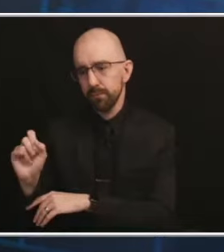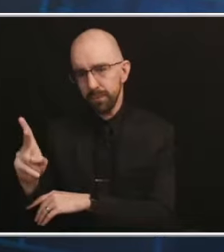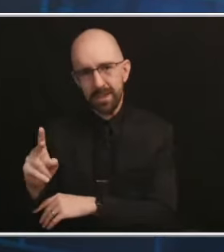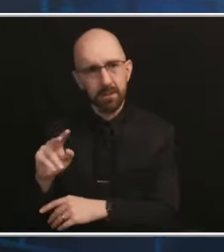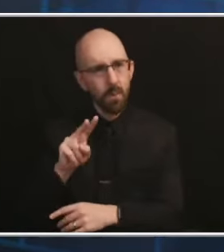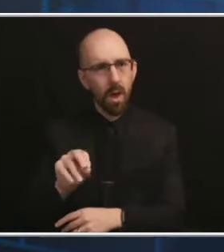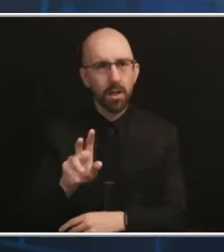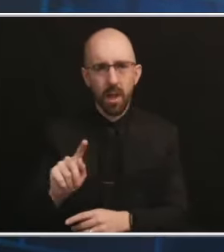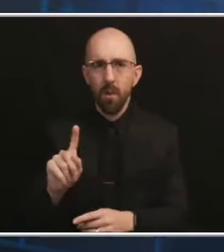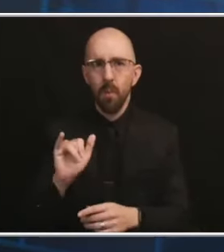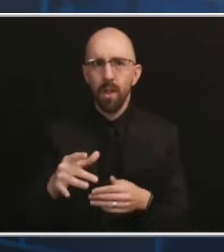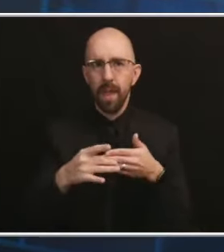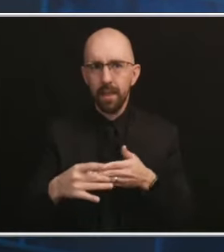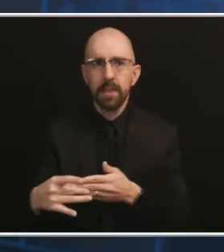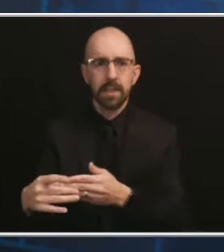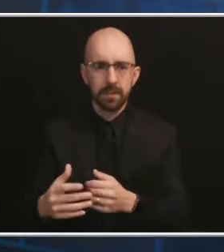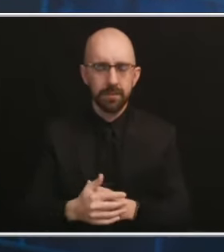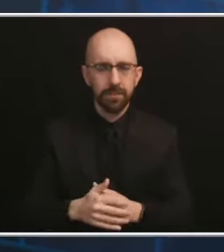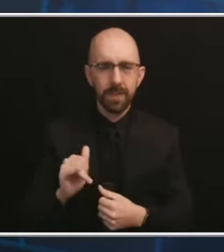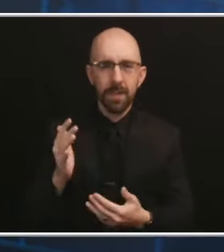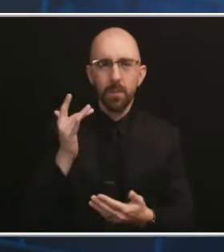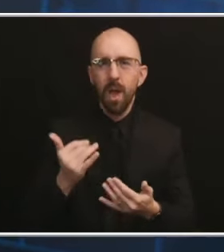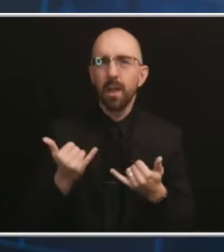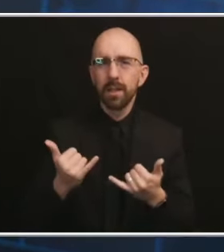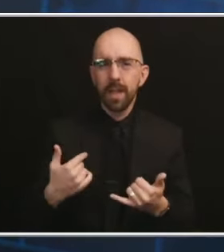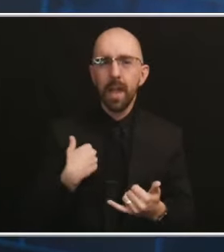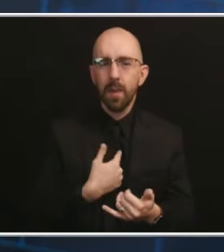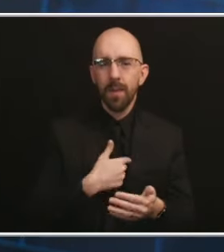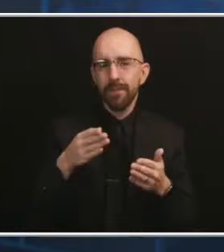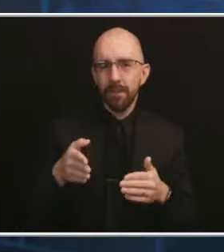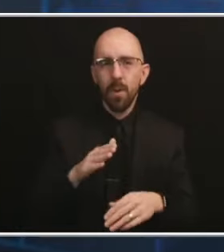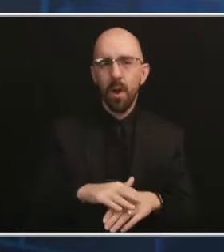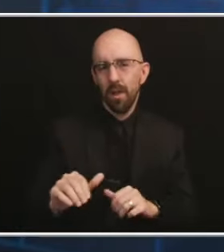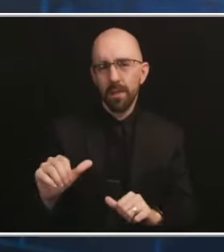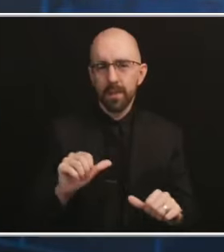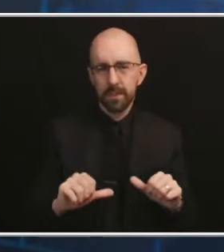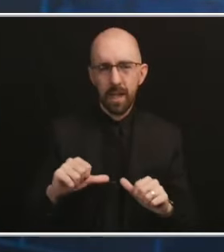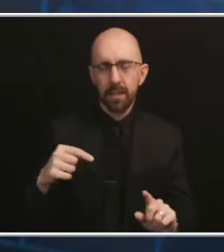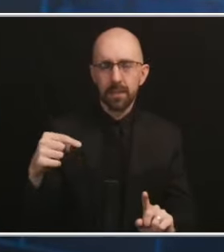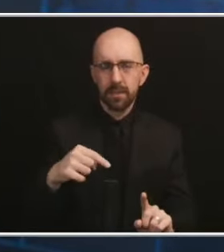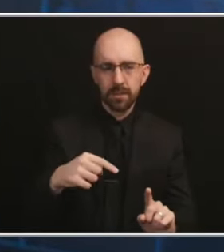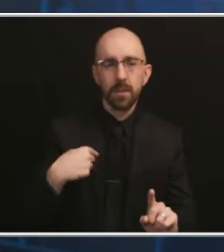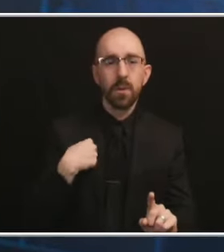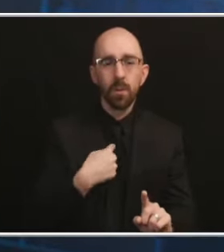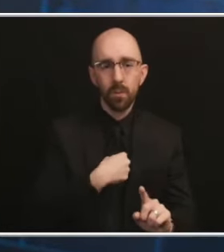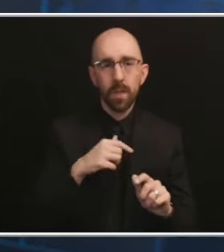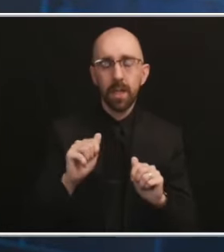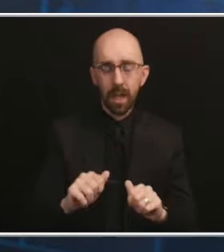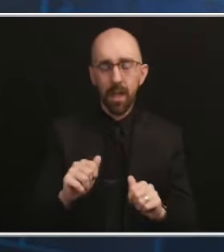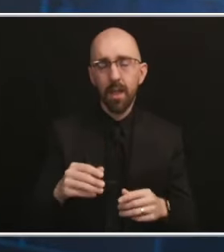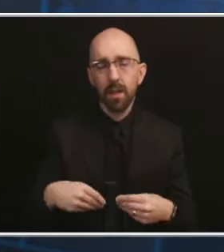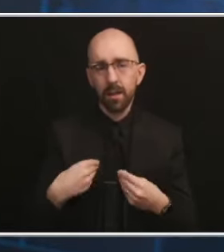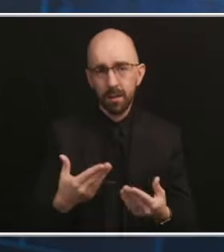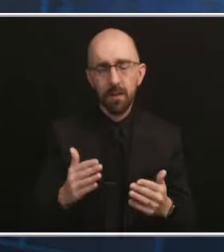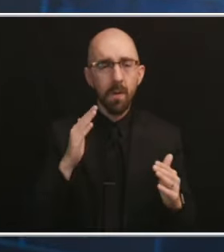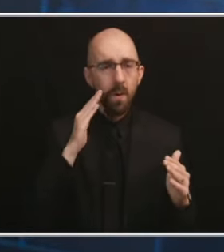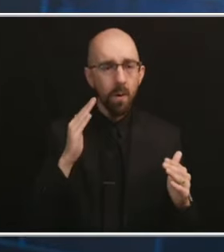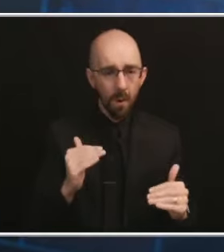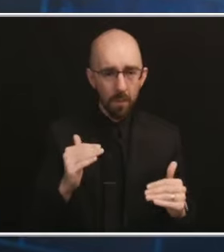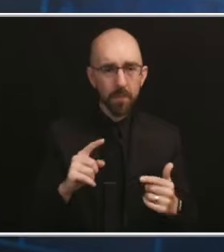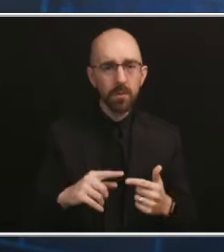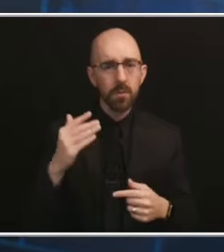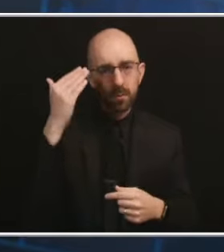takes you. And that's why today we focused on the science, so that we give you the hope to know that